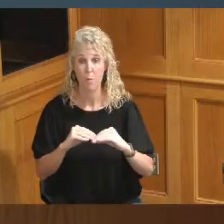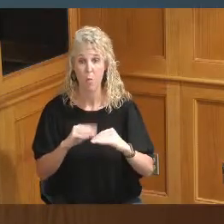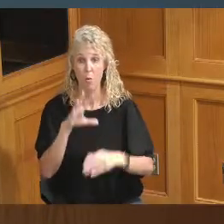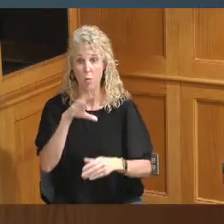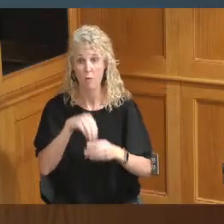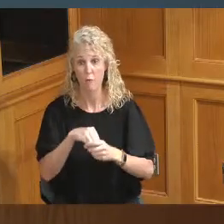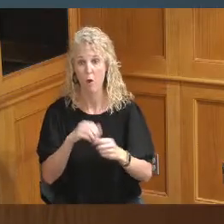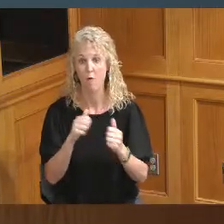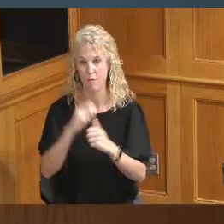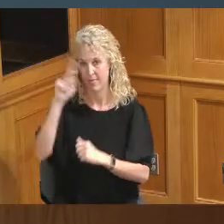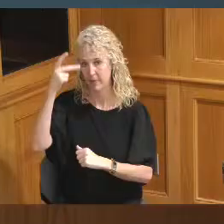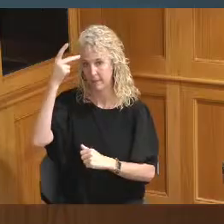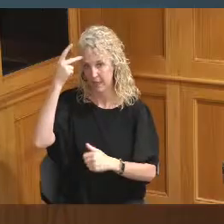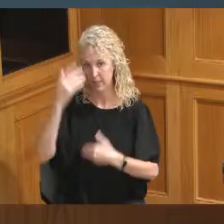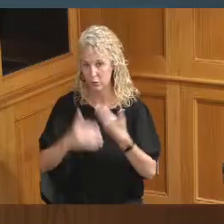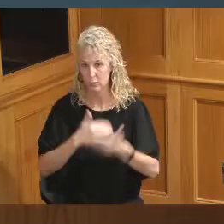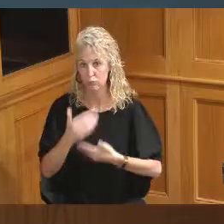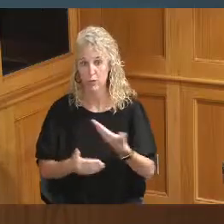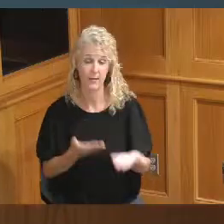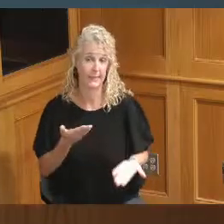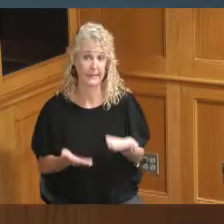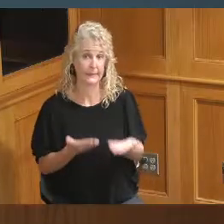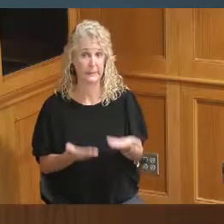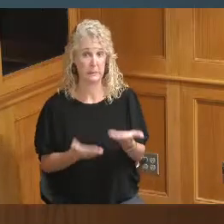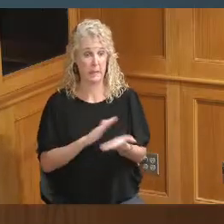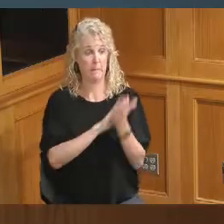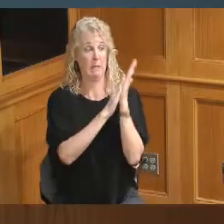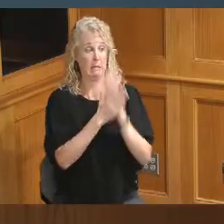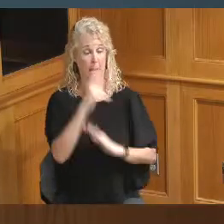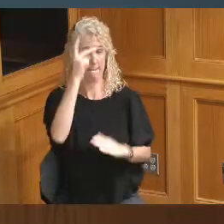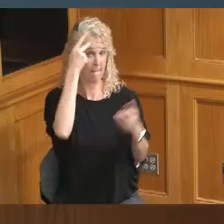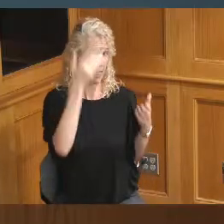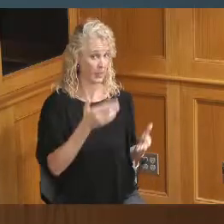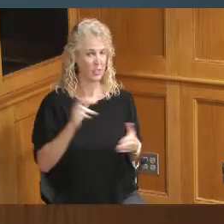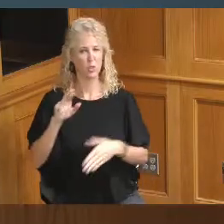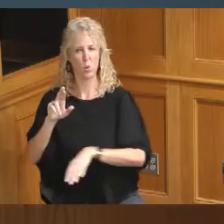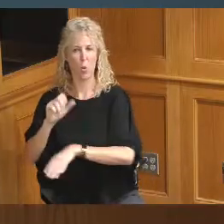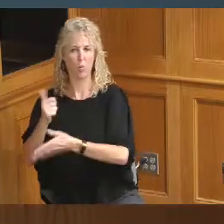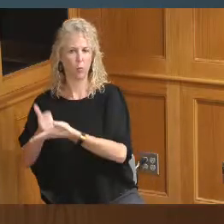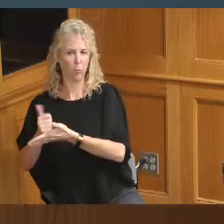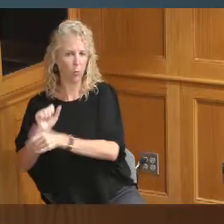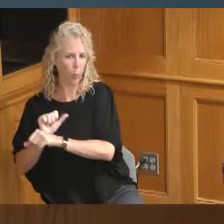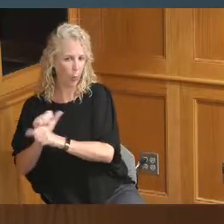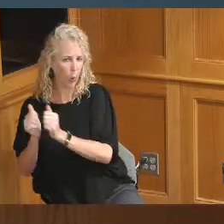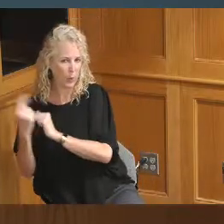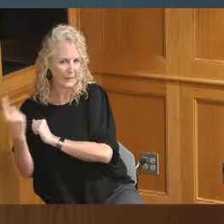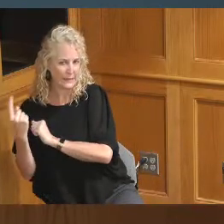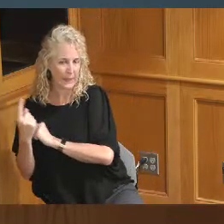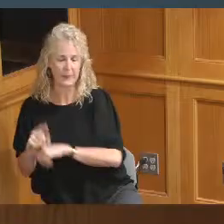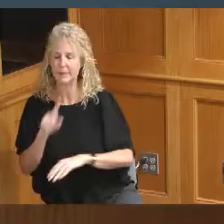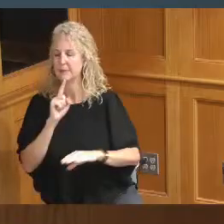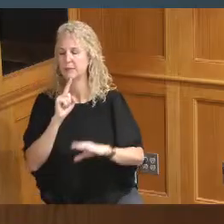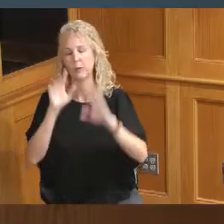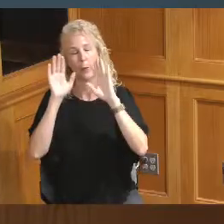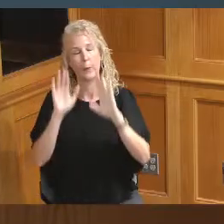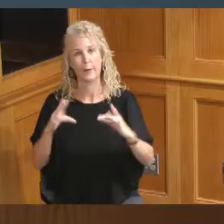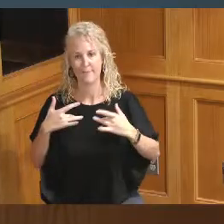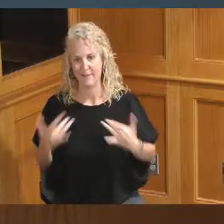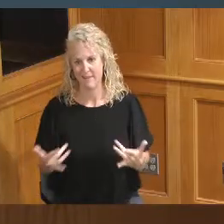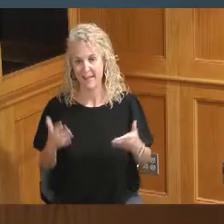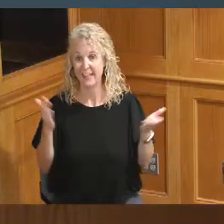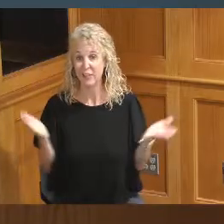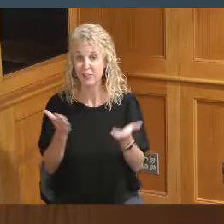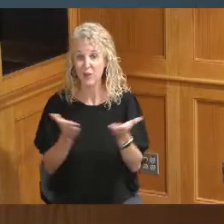the political process, whether it's as an elected official or someone behind the scenes. It was a great event, and just encouraging women